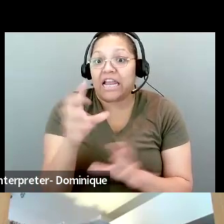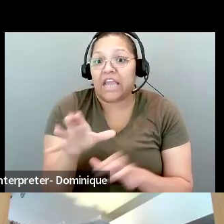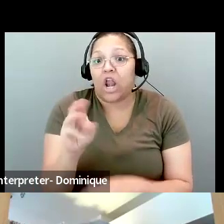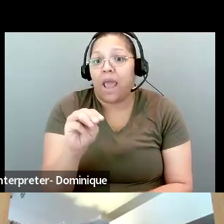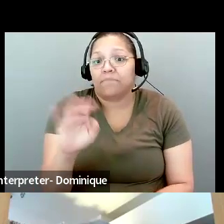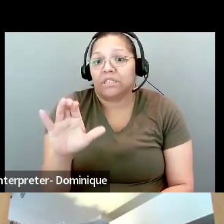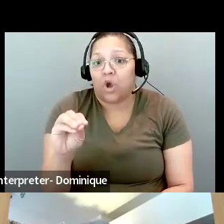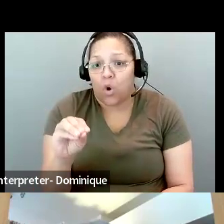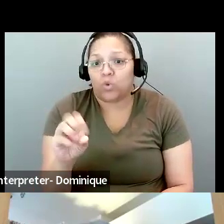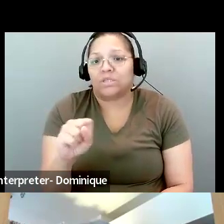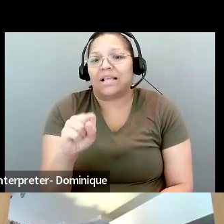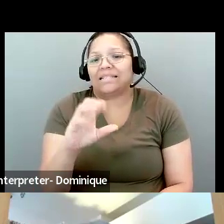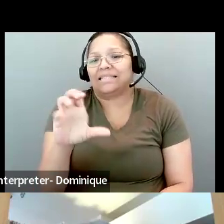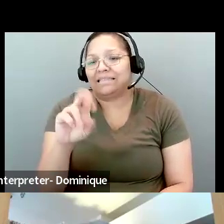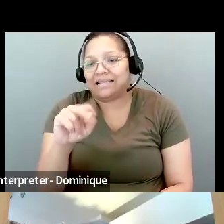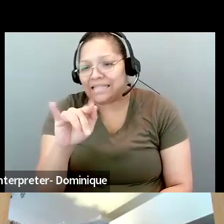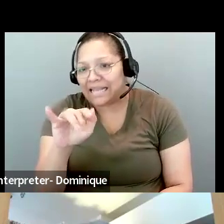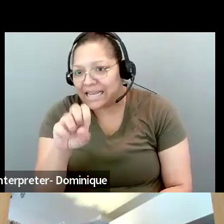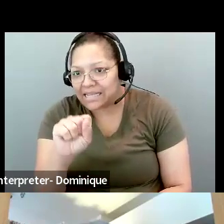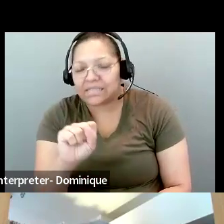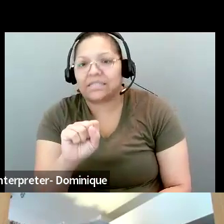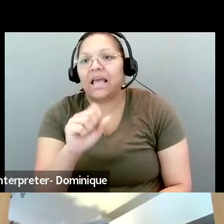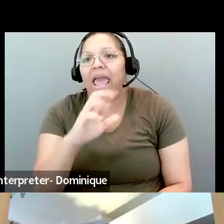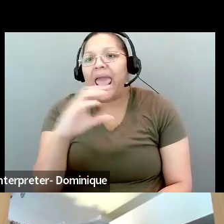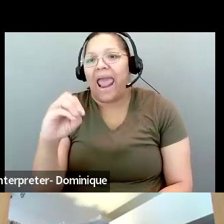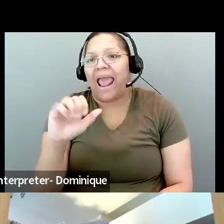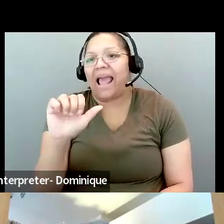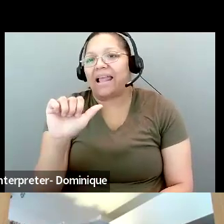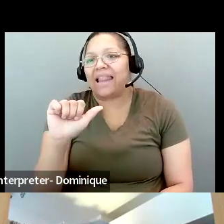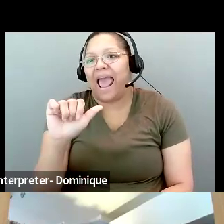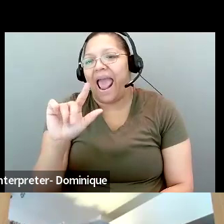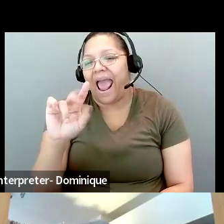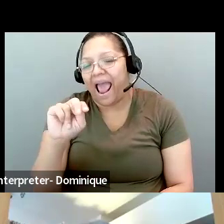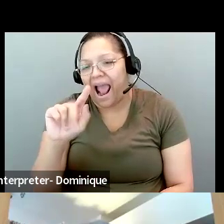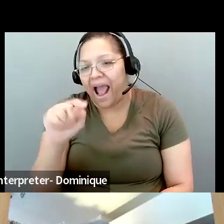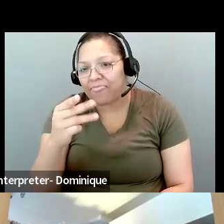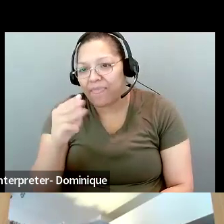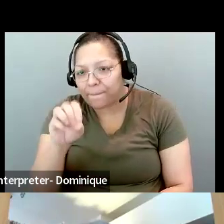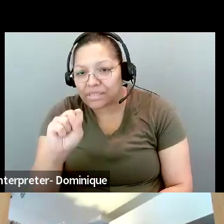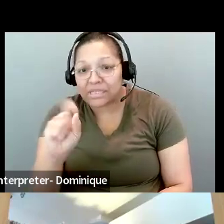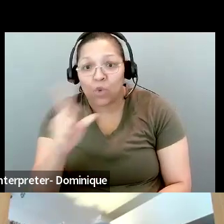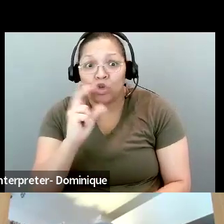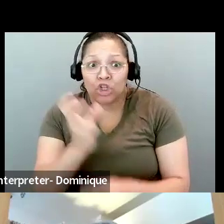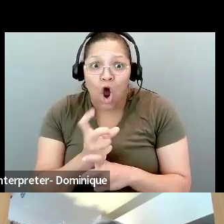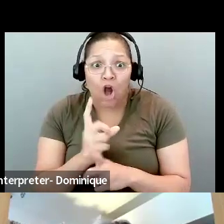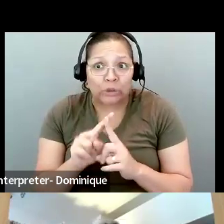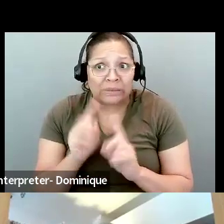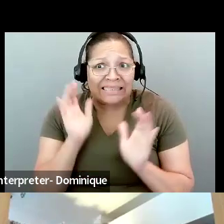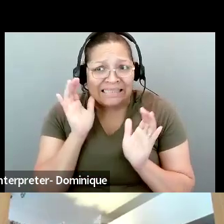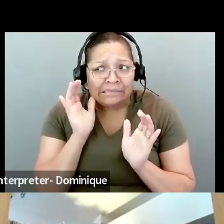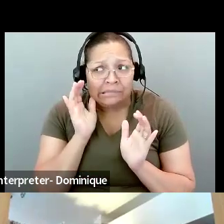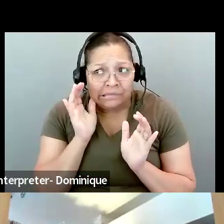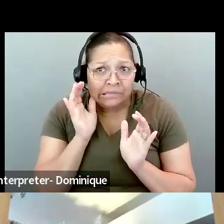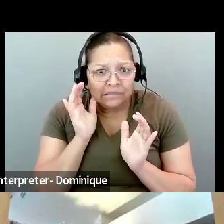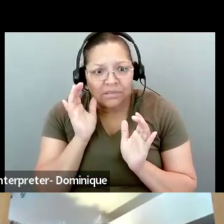Centenes and the anthems, and it was, you know, it was hard to hear because so many